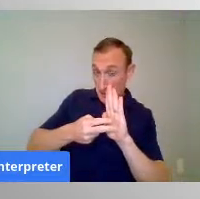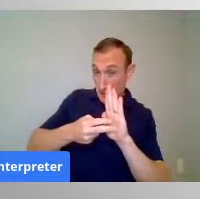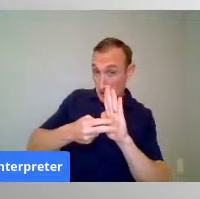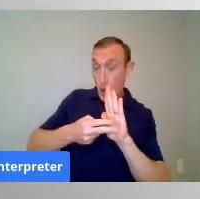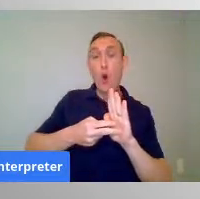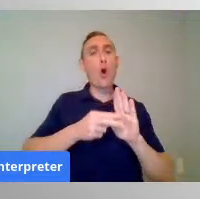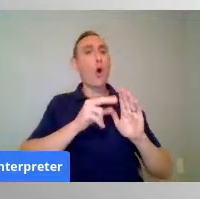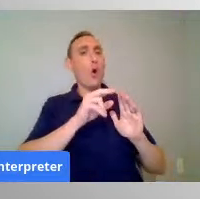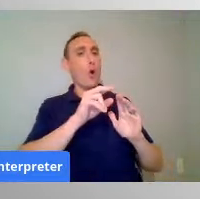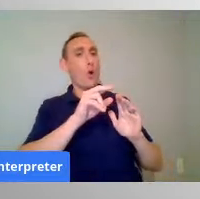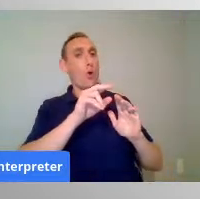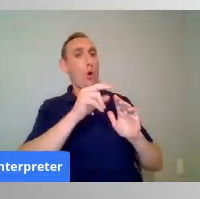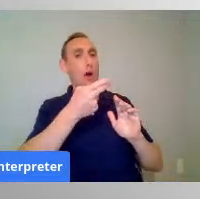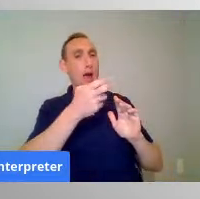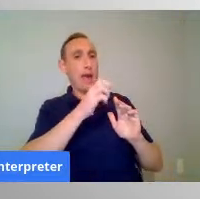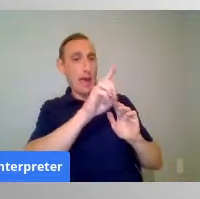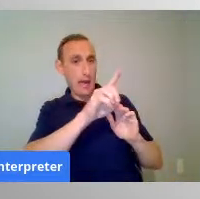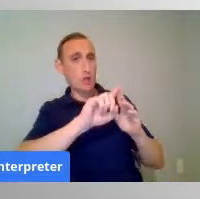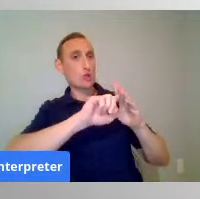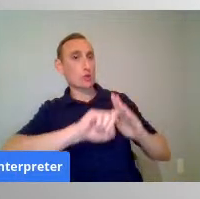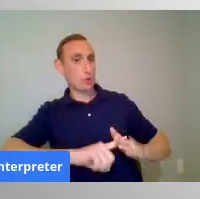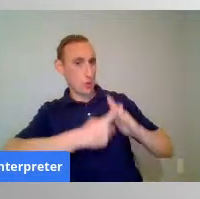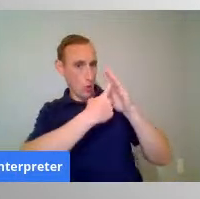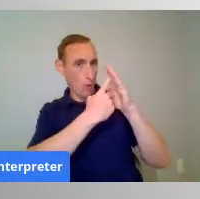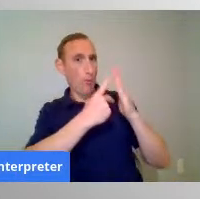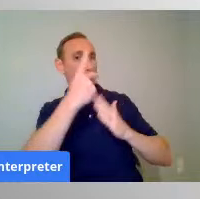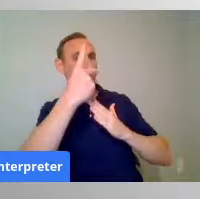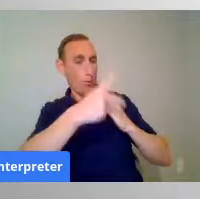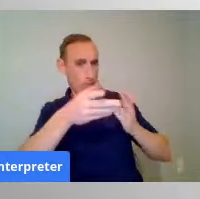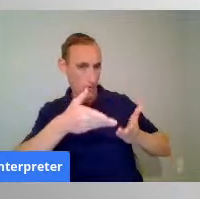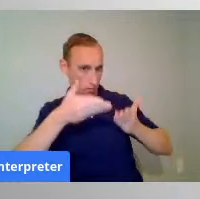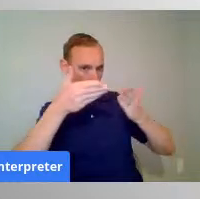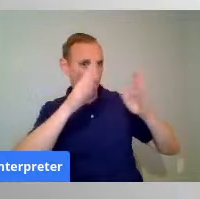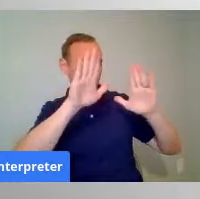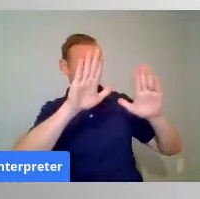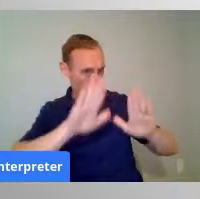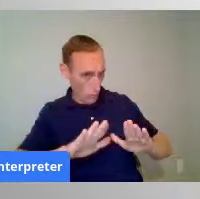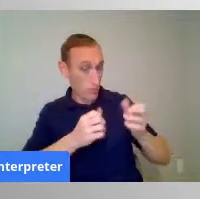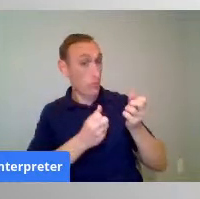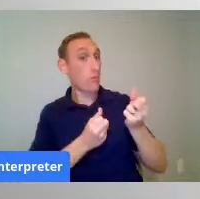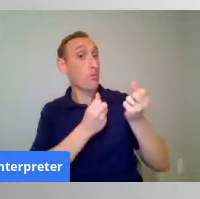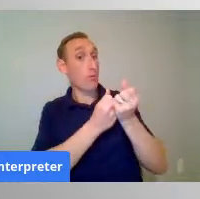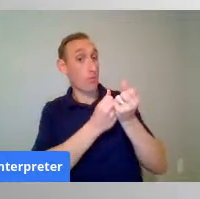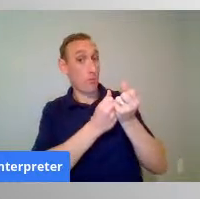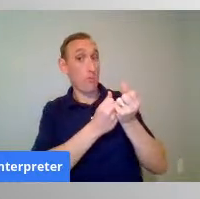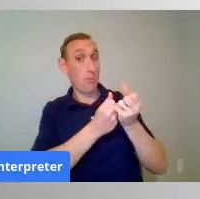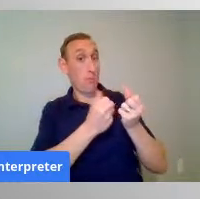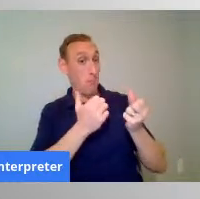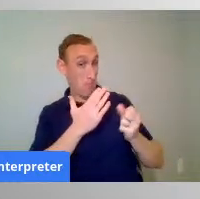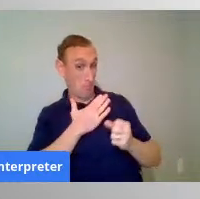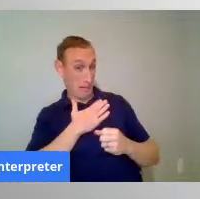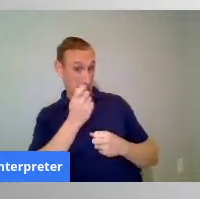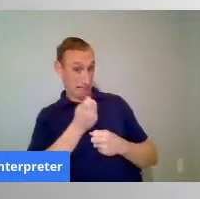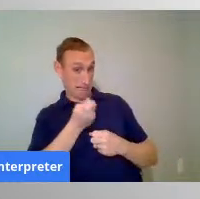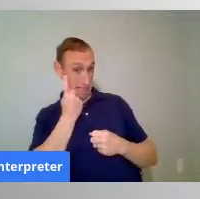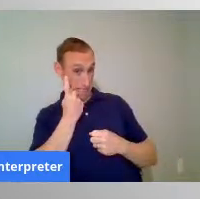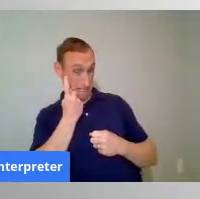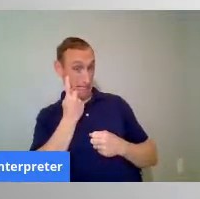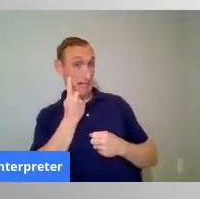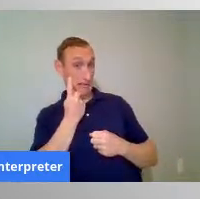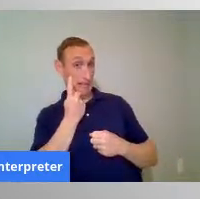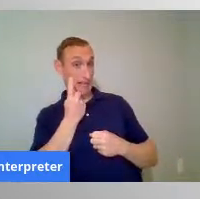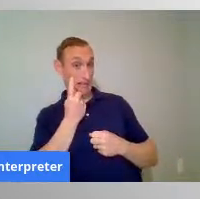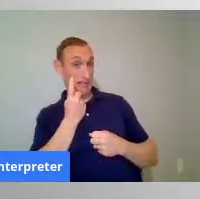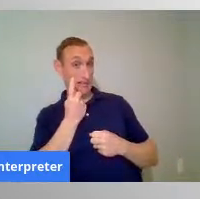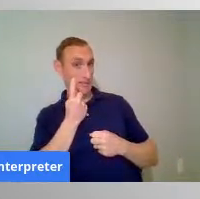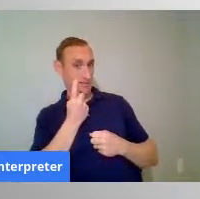So the Head Start program, no doubt, provides incredible support. I mean, my understanding is that there's always a waiting list of there's more demand than supply for